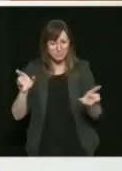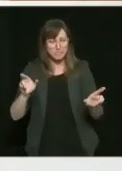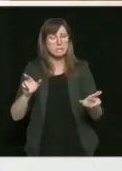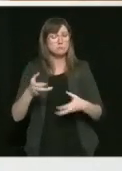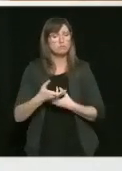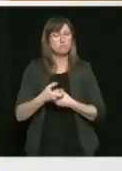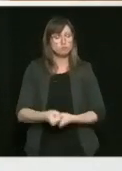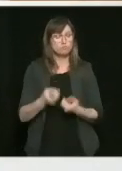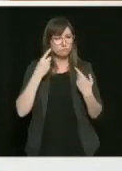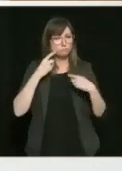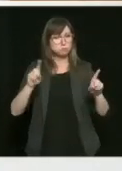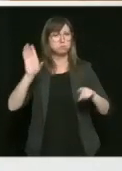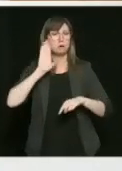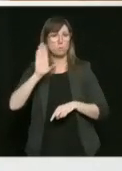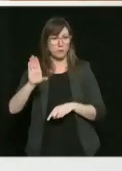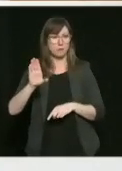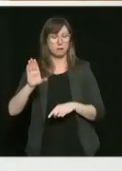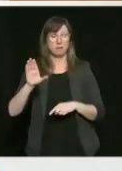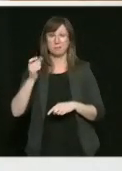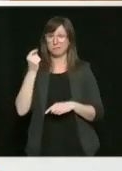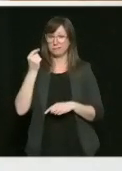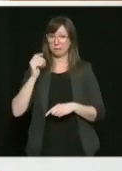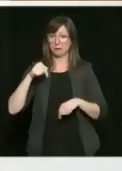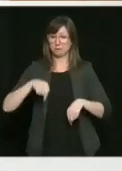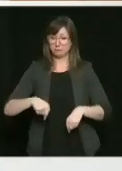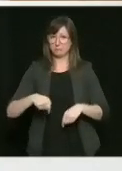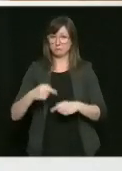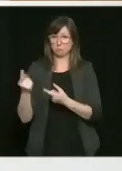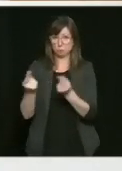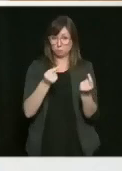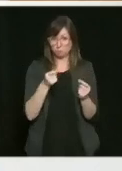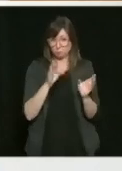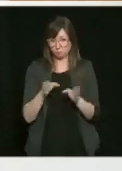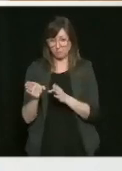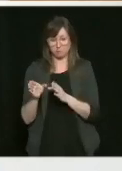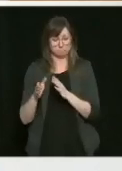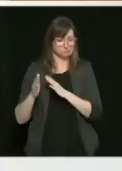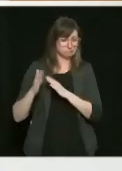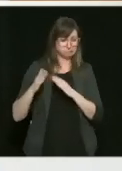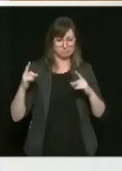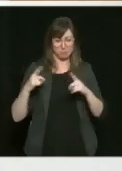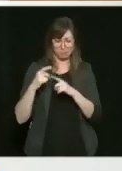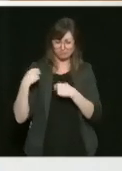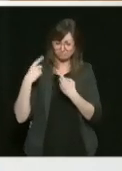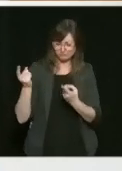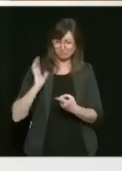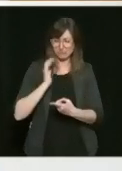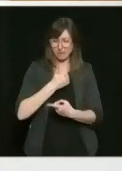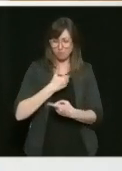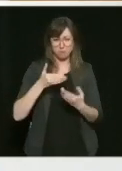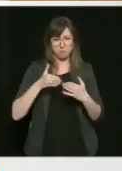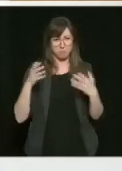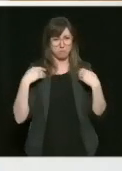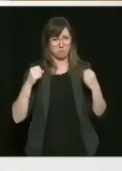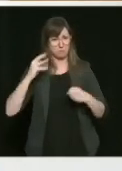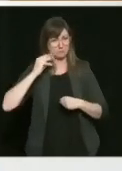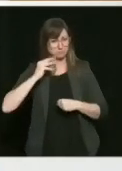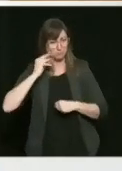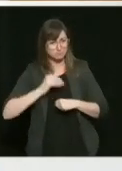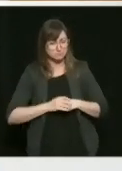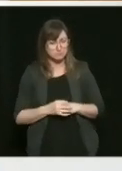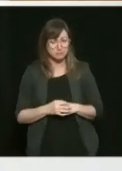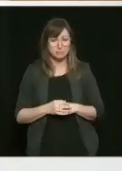be successful in rolling out one of the most complex operations ever to take place in public health. Canada has